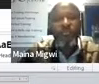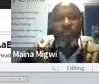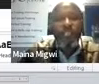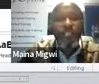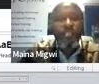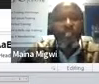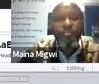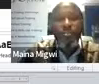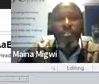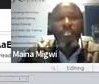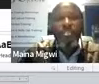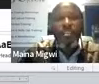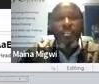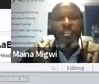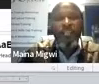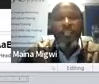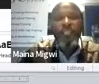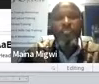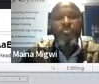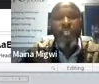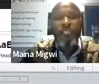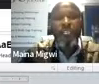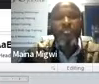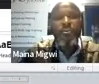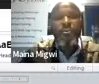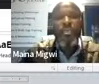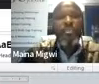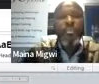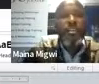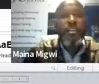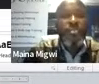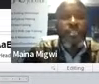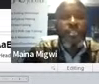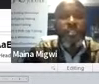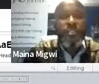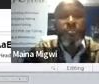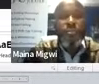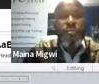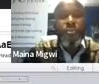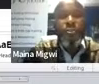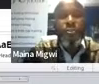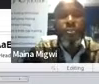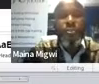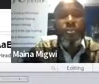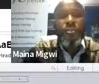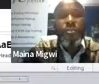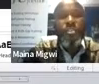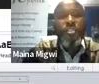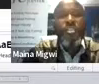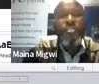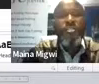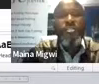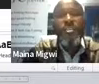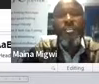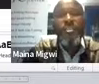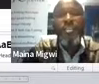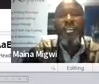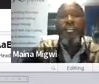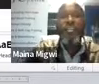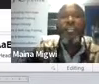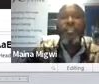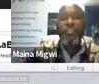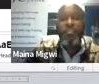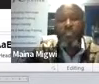formal, and the proceedings are held in private following a strict procedural stages.